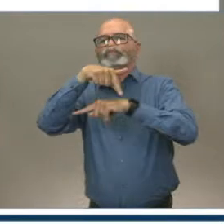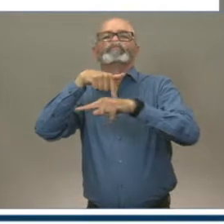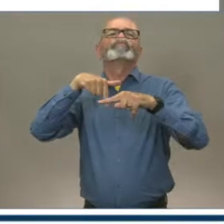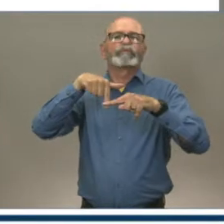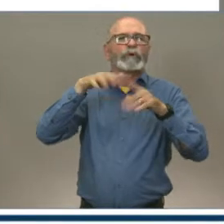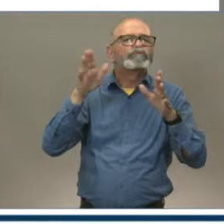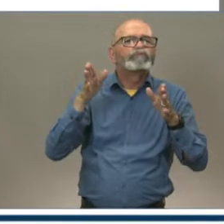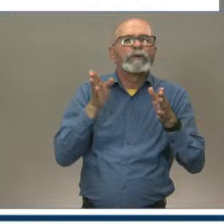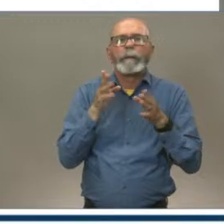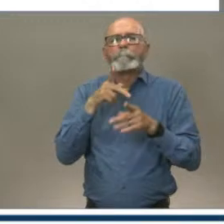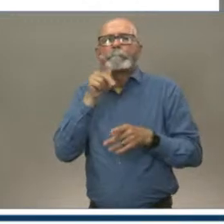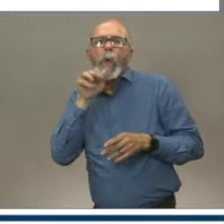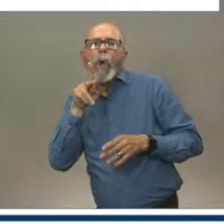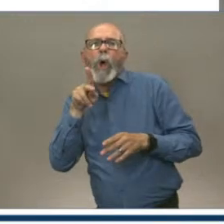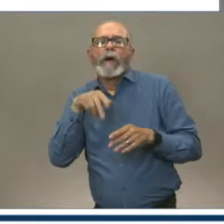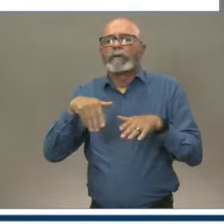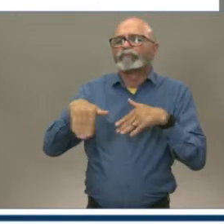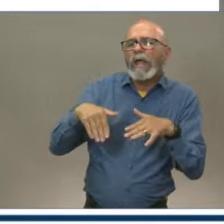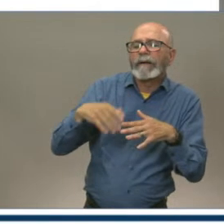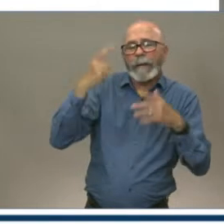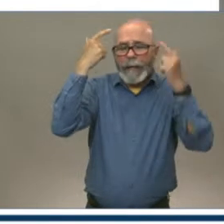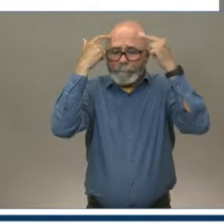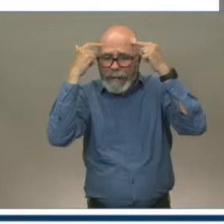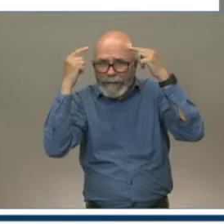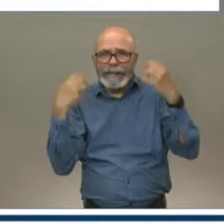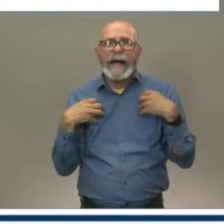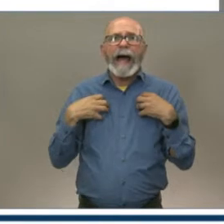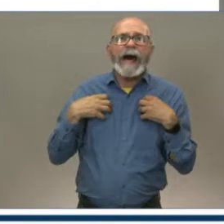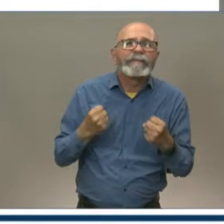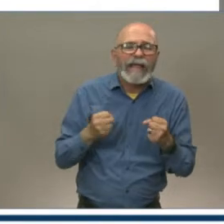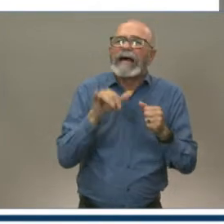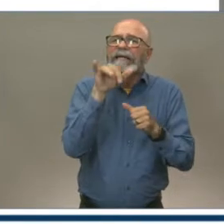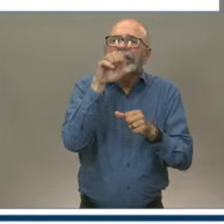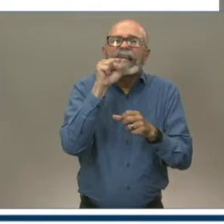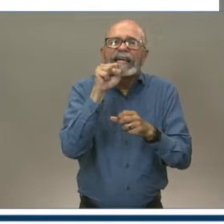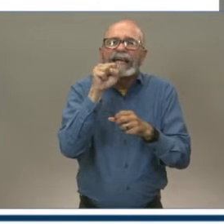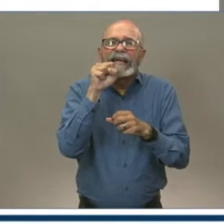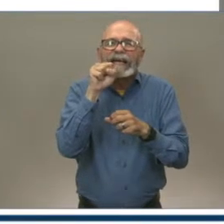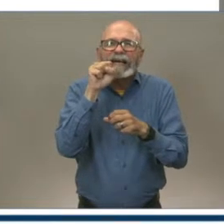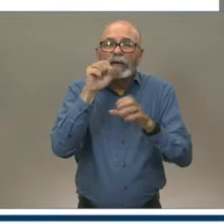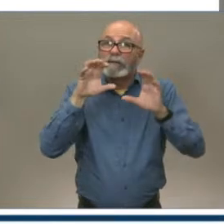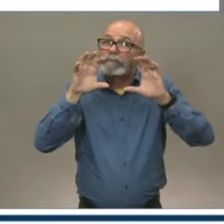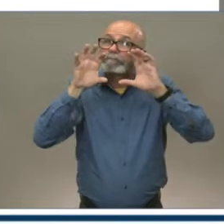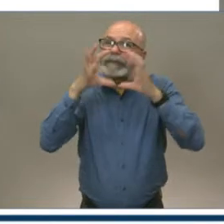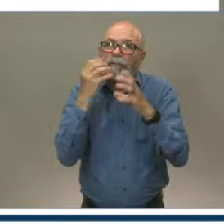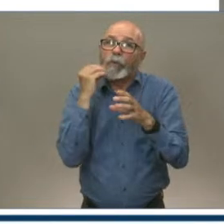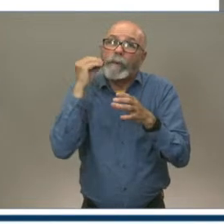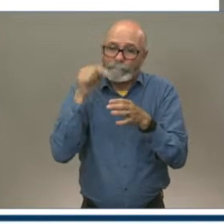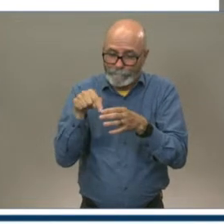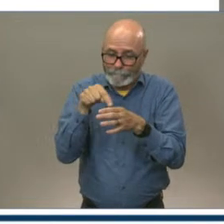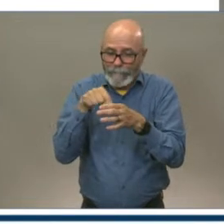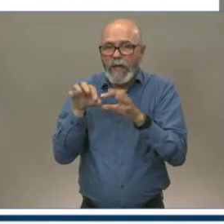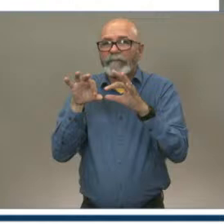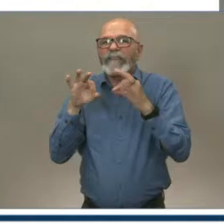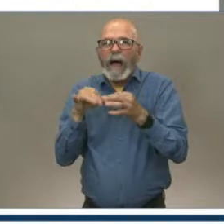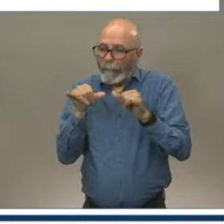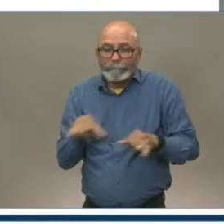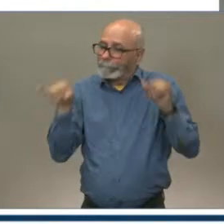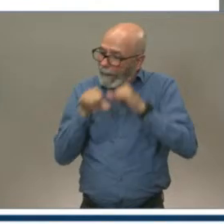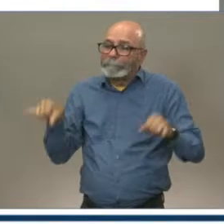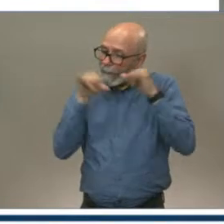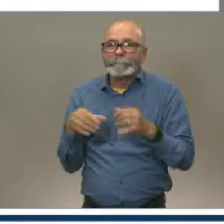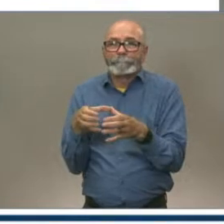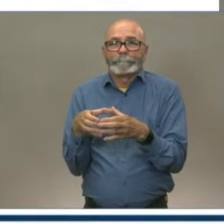our mental and our physical and our social health. Just do it in your small family or close social groups, and do it close to